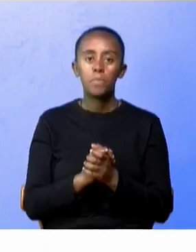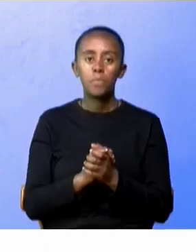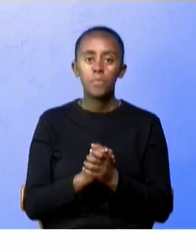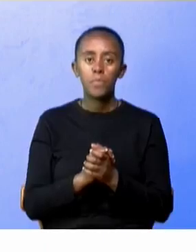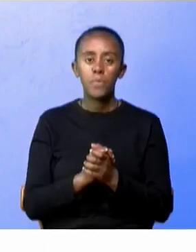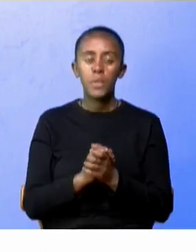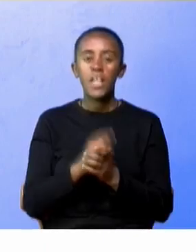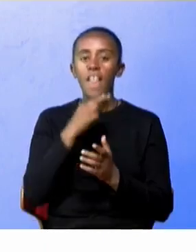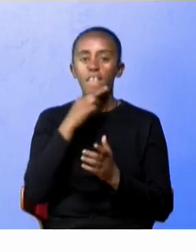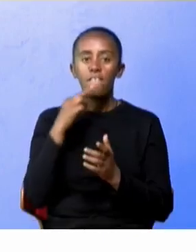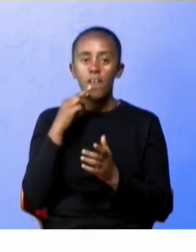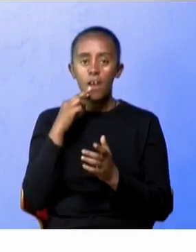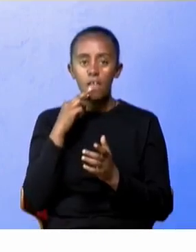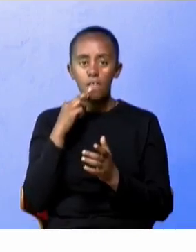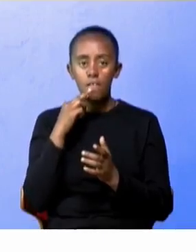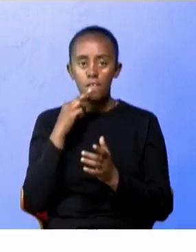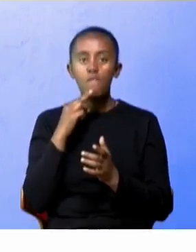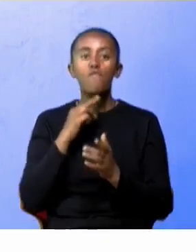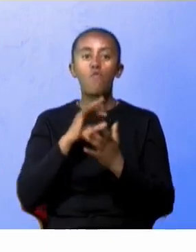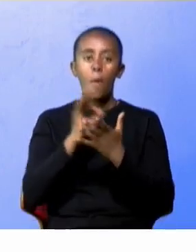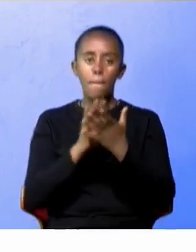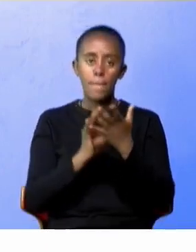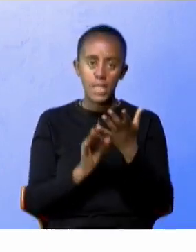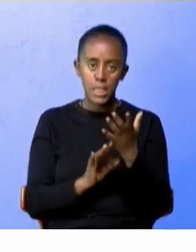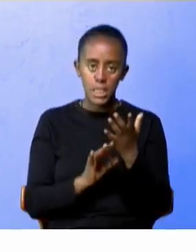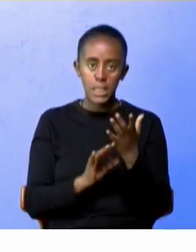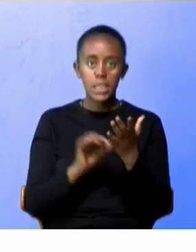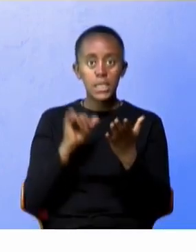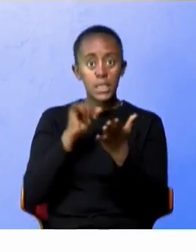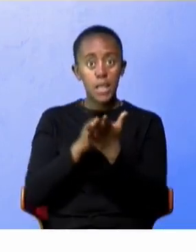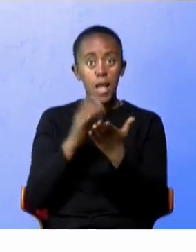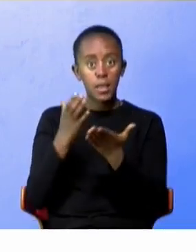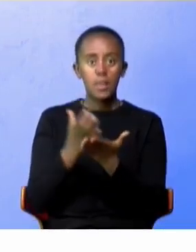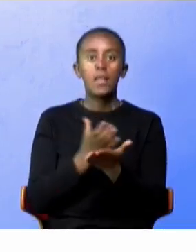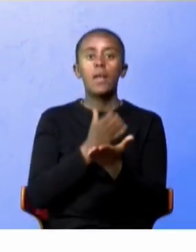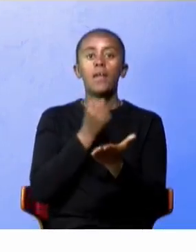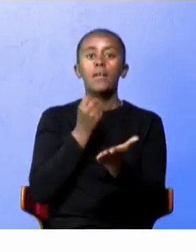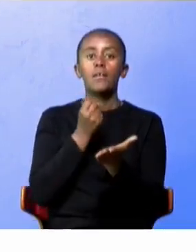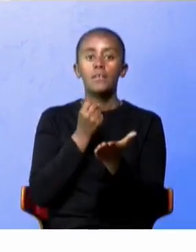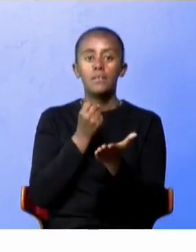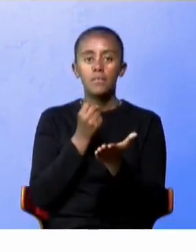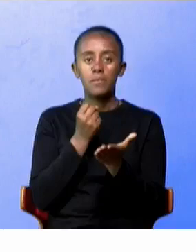verb forms that take